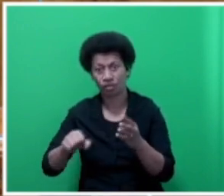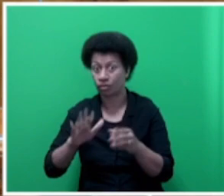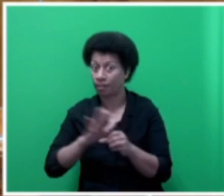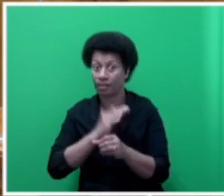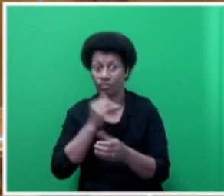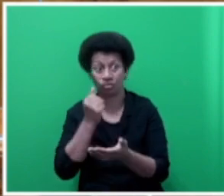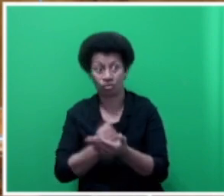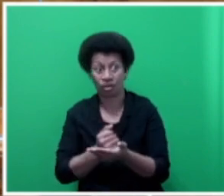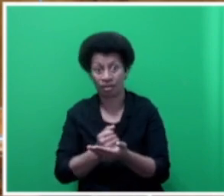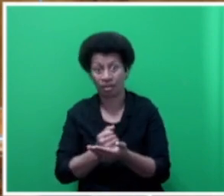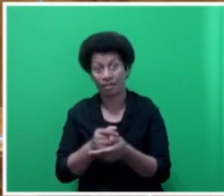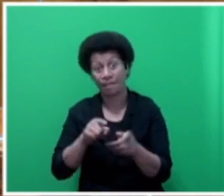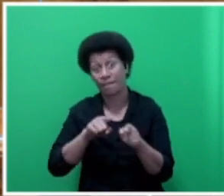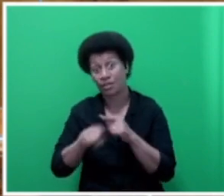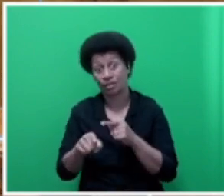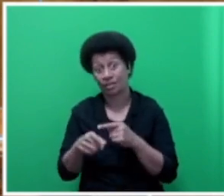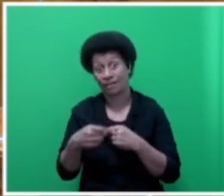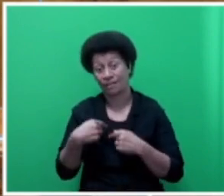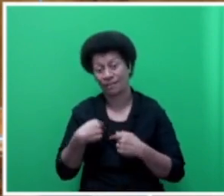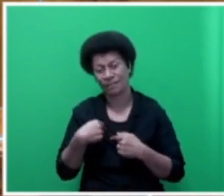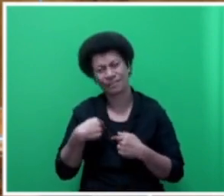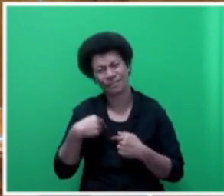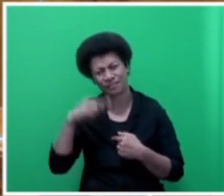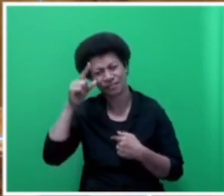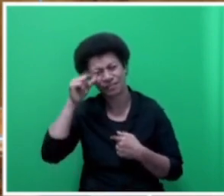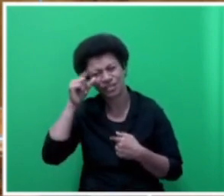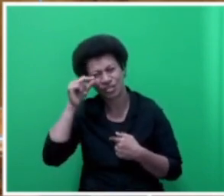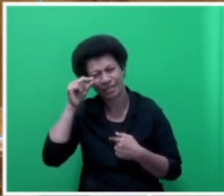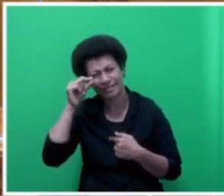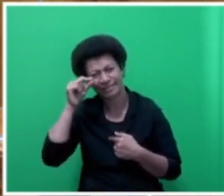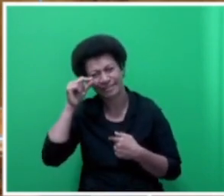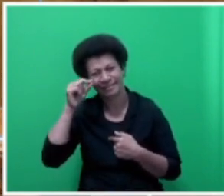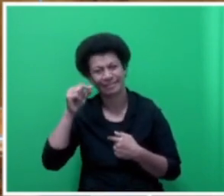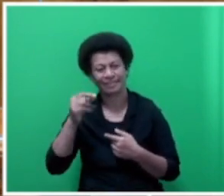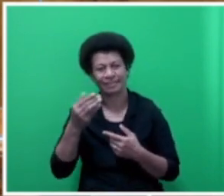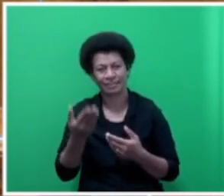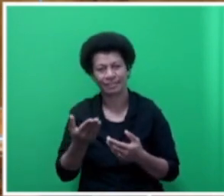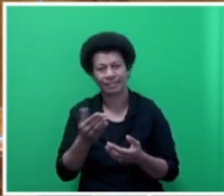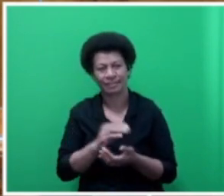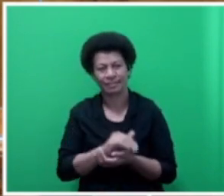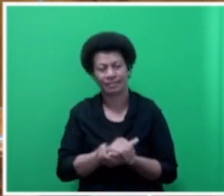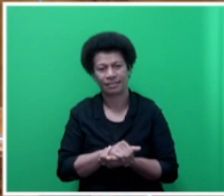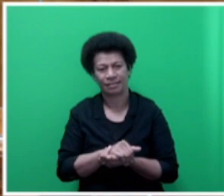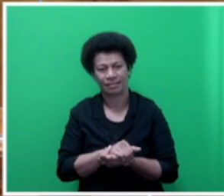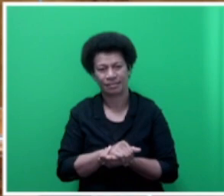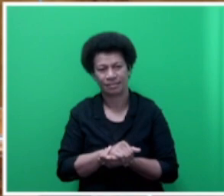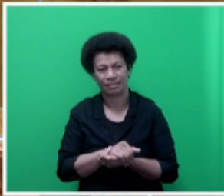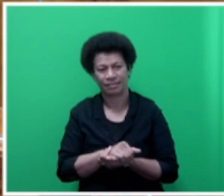our indigenous Fijians and rural